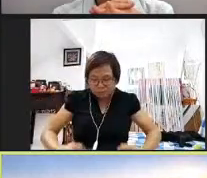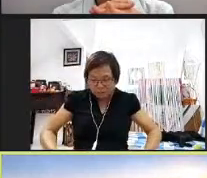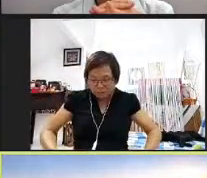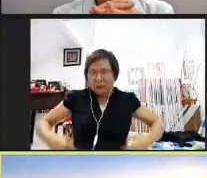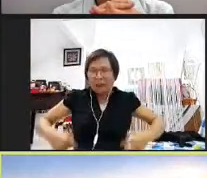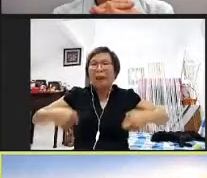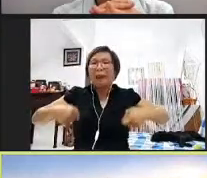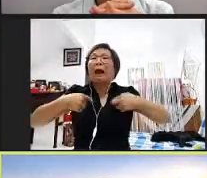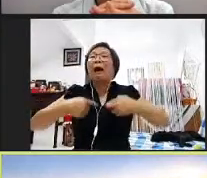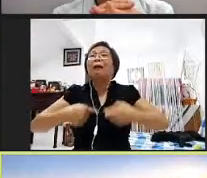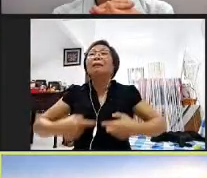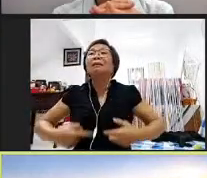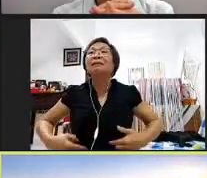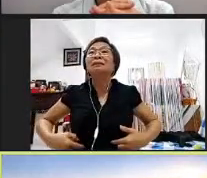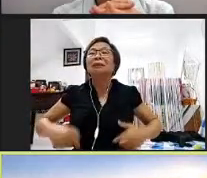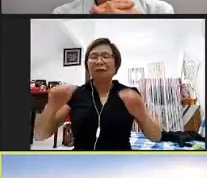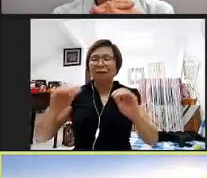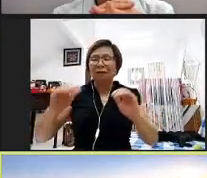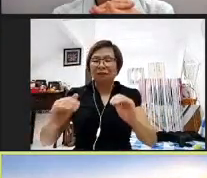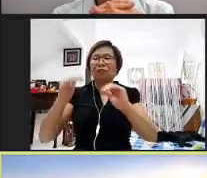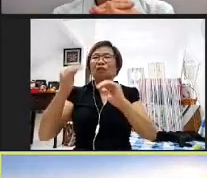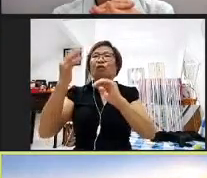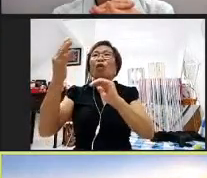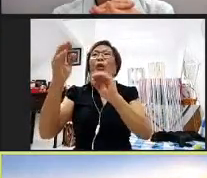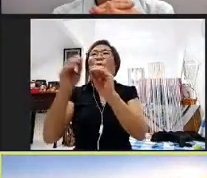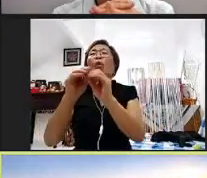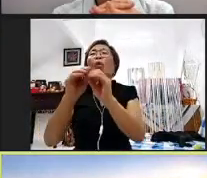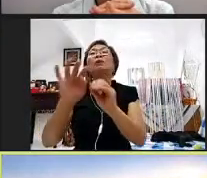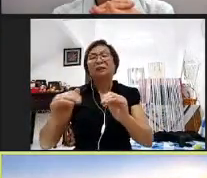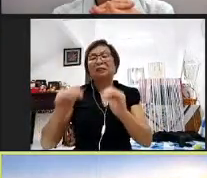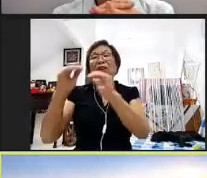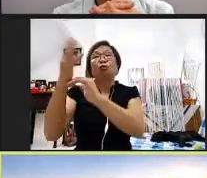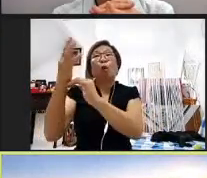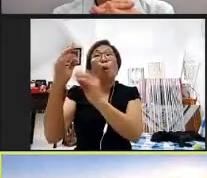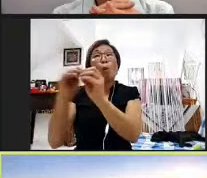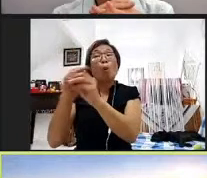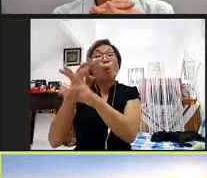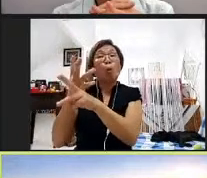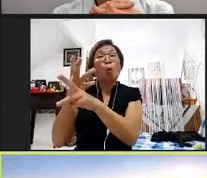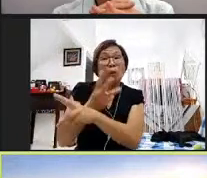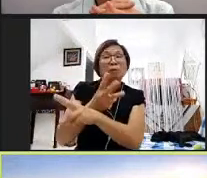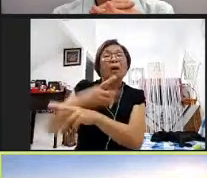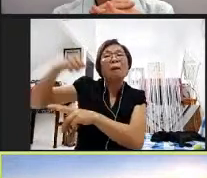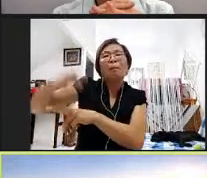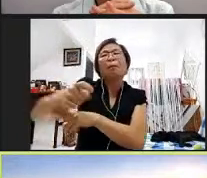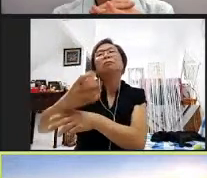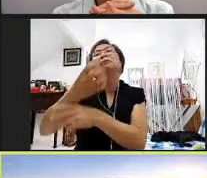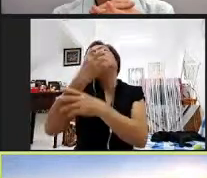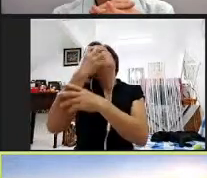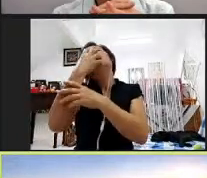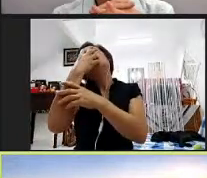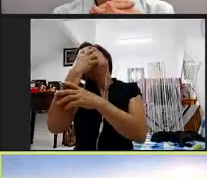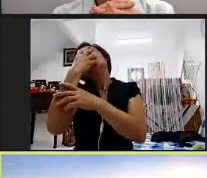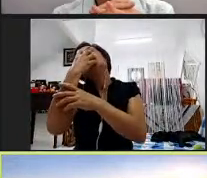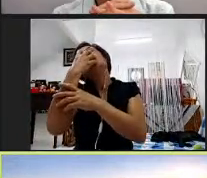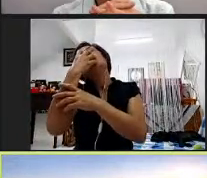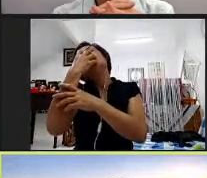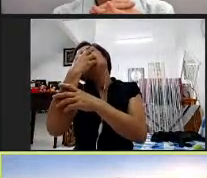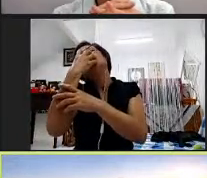And when stage 4, it becomes more severe, where they require oxygen supplementation.